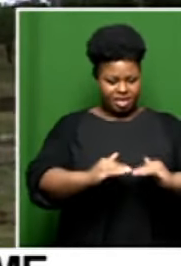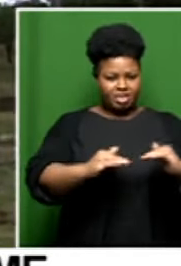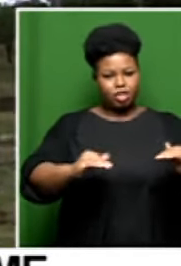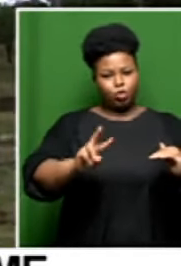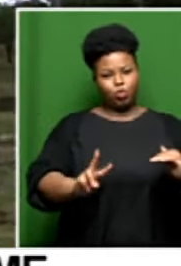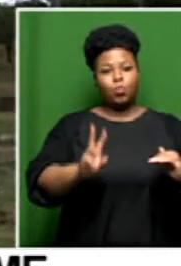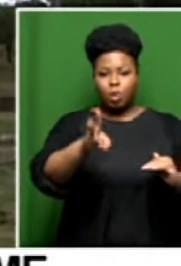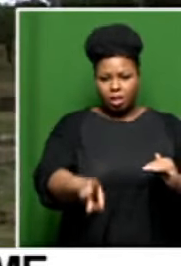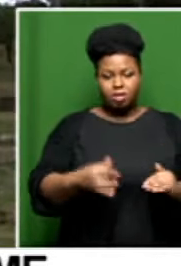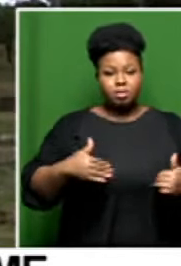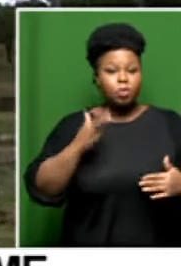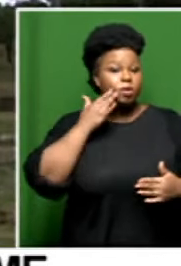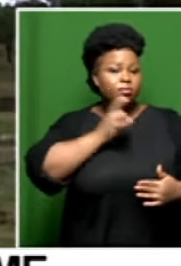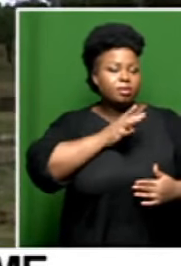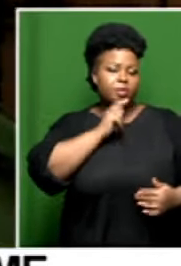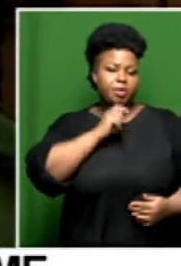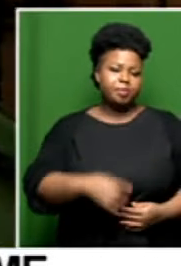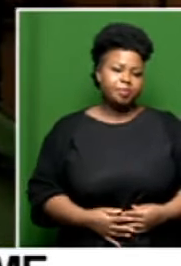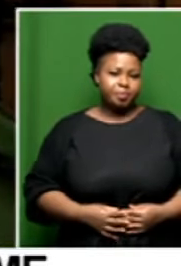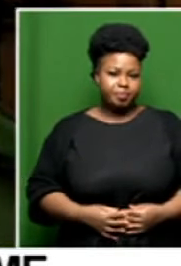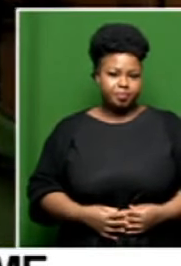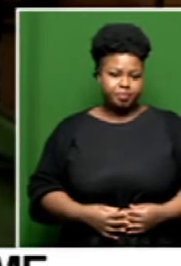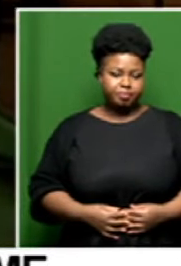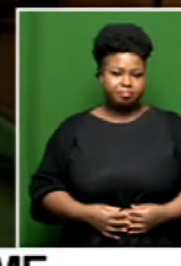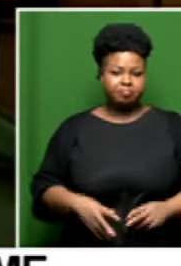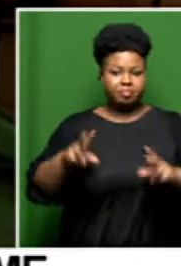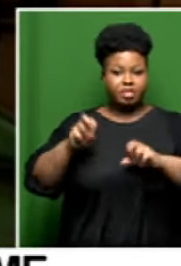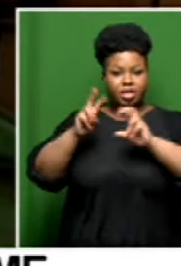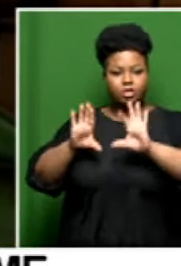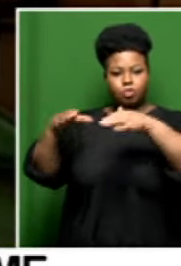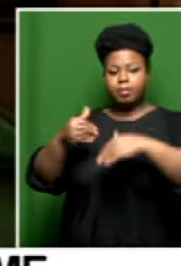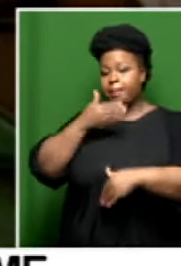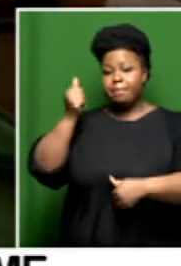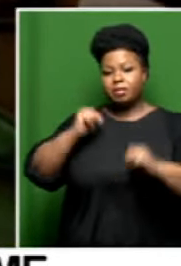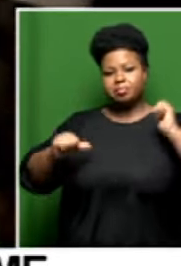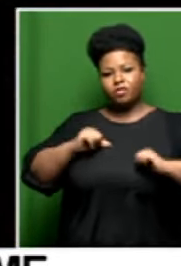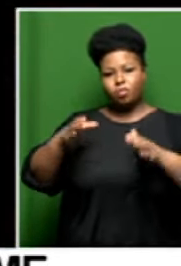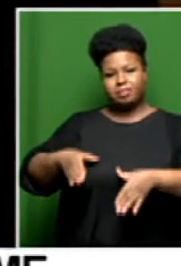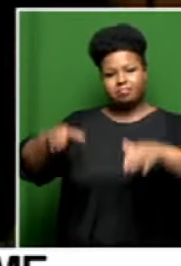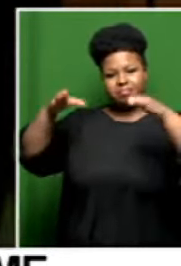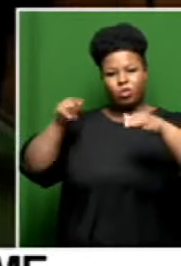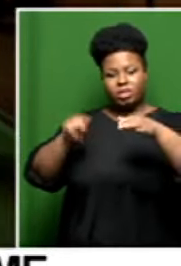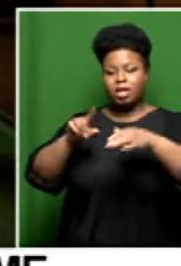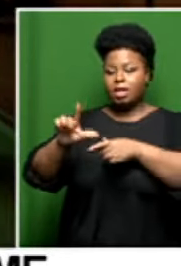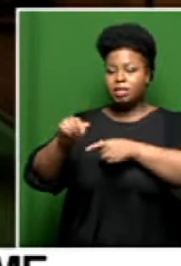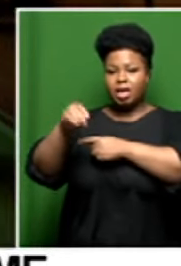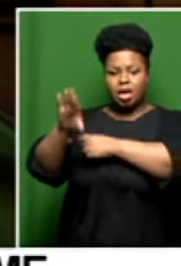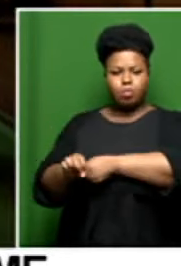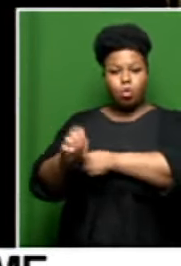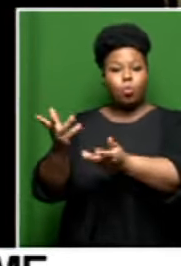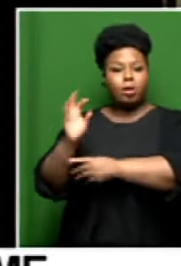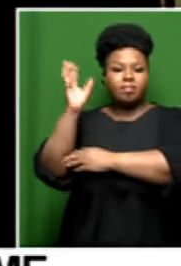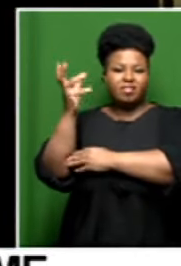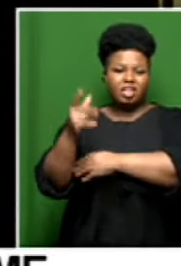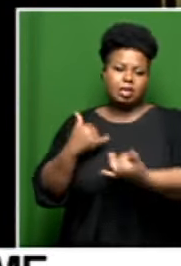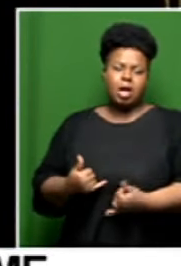2, starting on Saturday morning. One of Eskom's best performing power stations, the Letaba Power Station in the Free